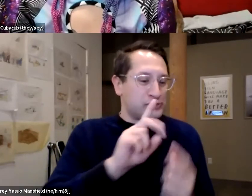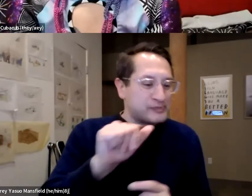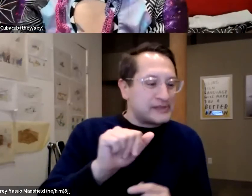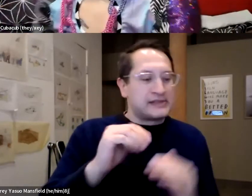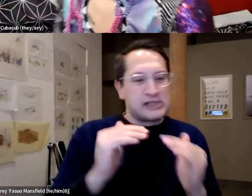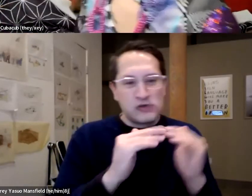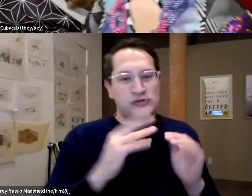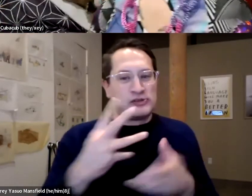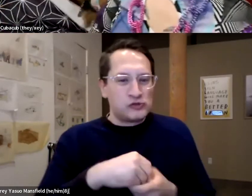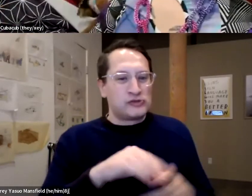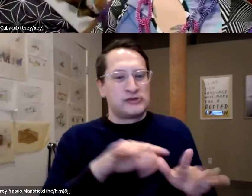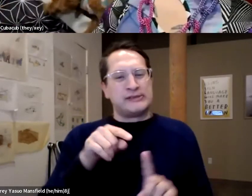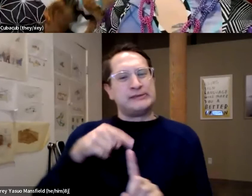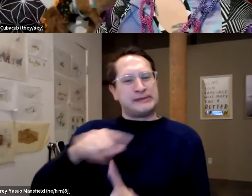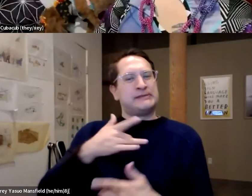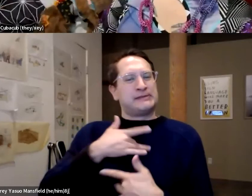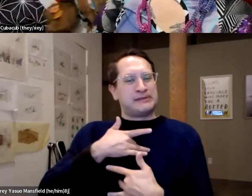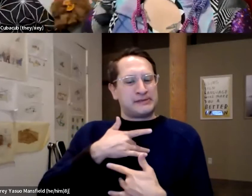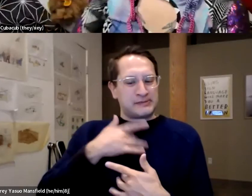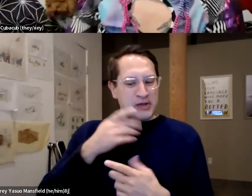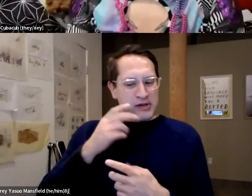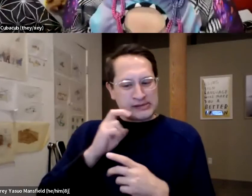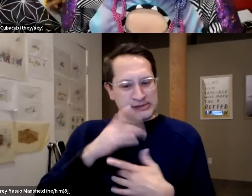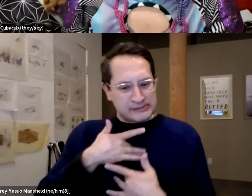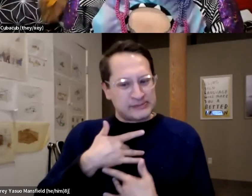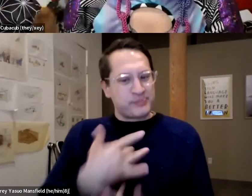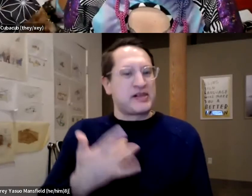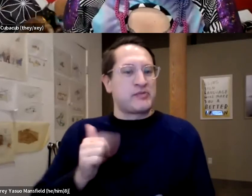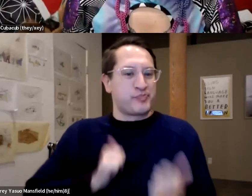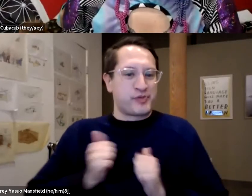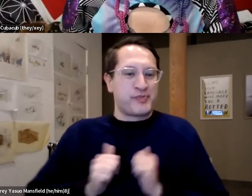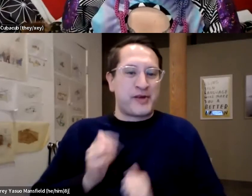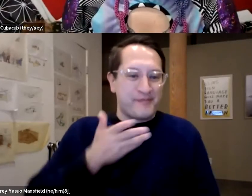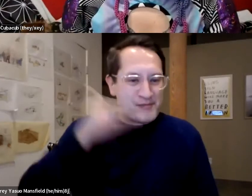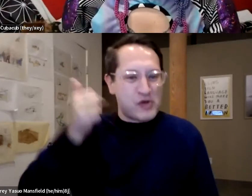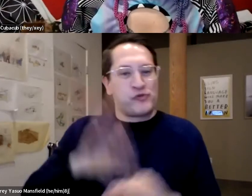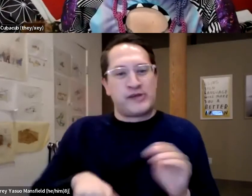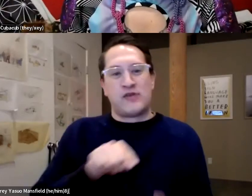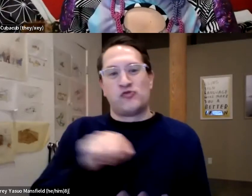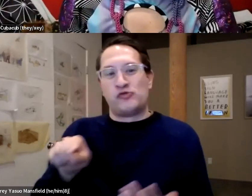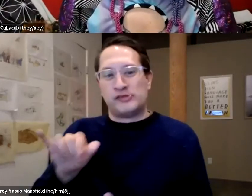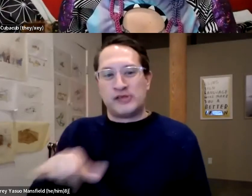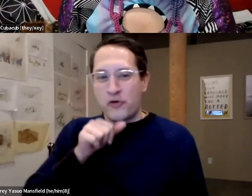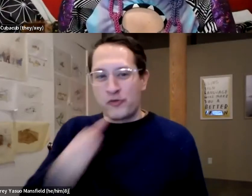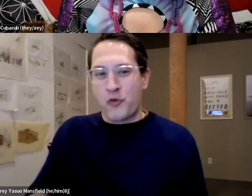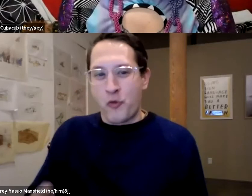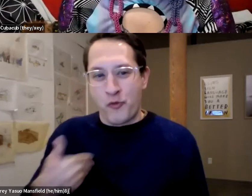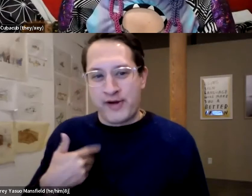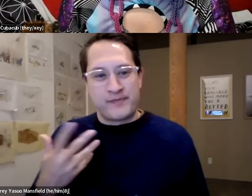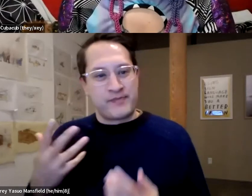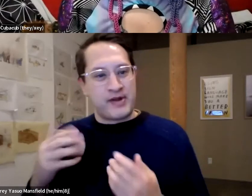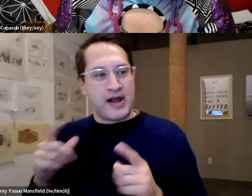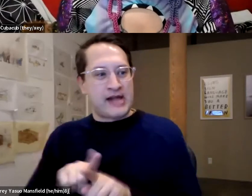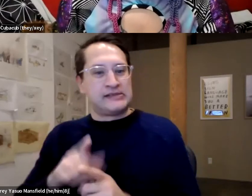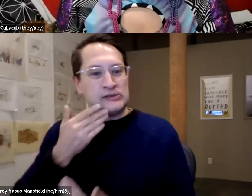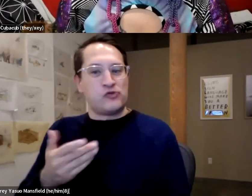better approach to disability and equity and inclusion, they typically perform better in the market than those that